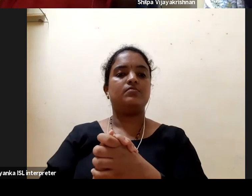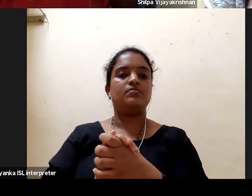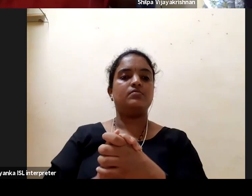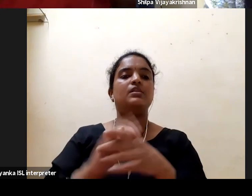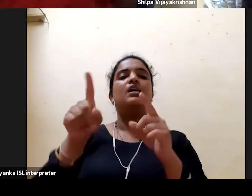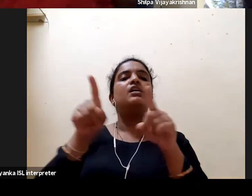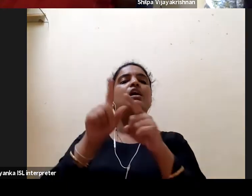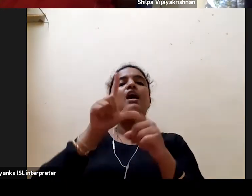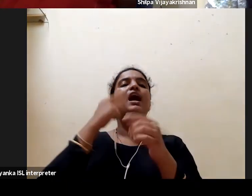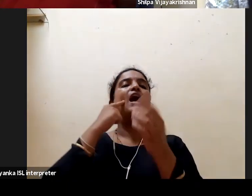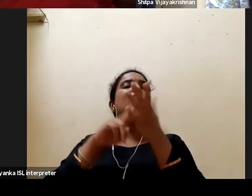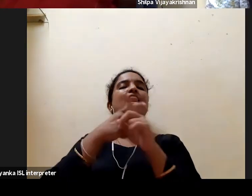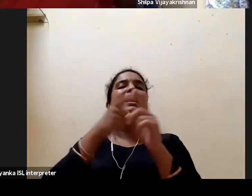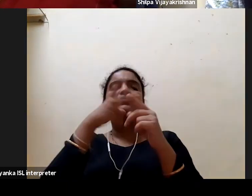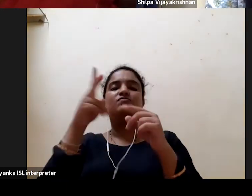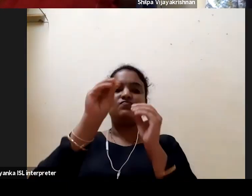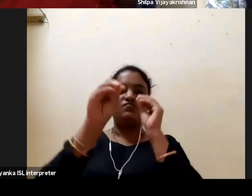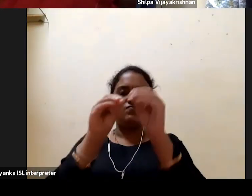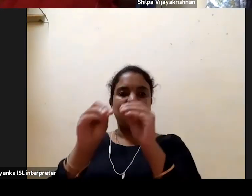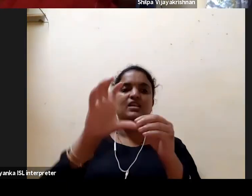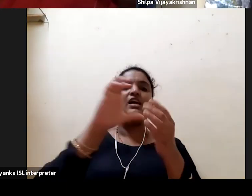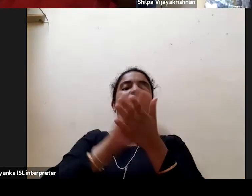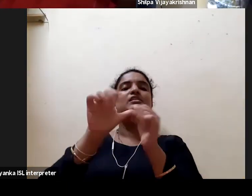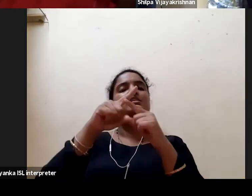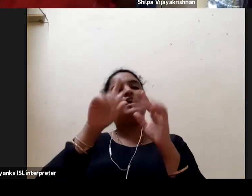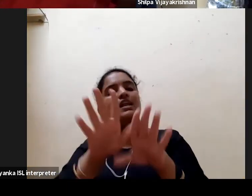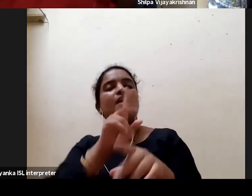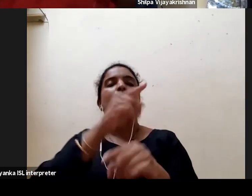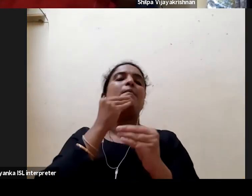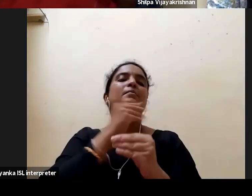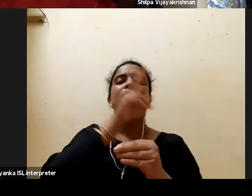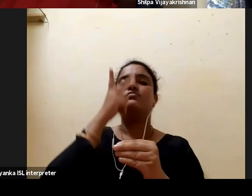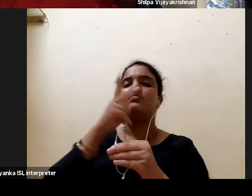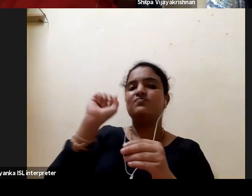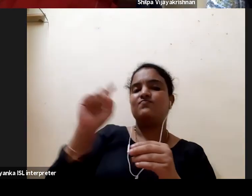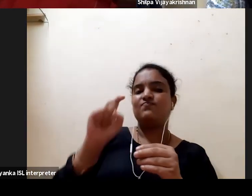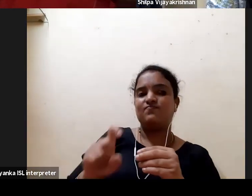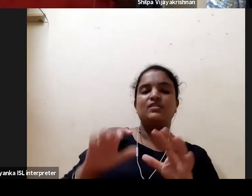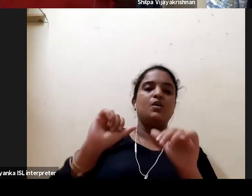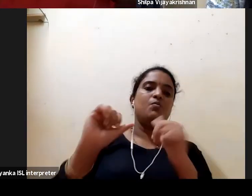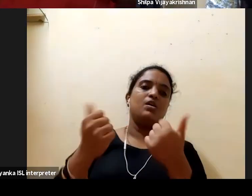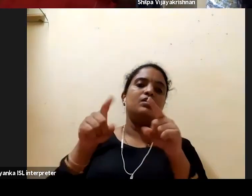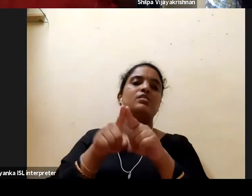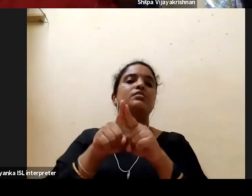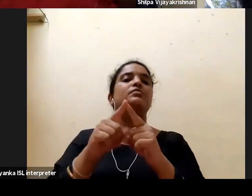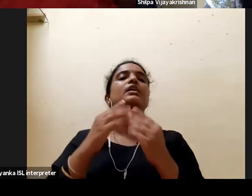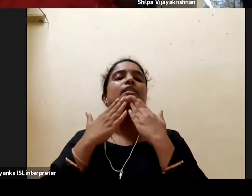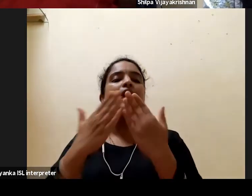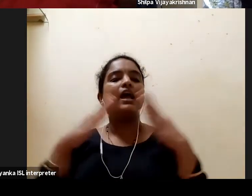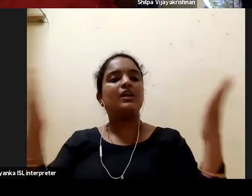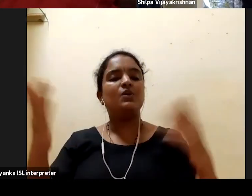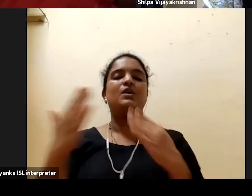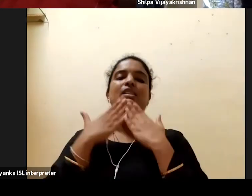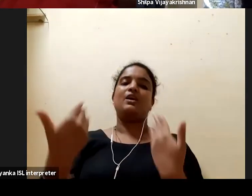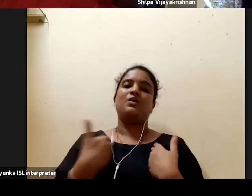most recent book and her blog have already been put on the chat box. And thank you to all the audience for coming on today as well. Thank you, Priyanka,